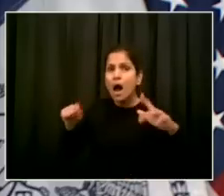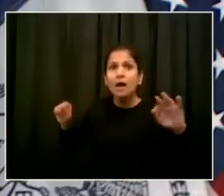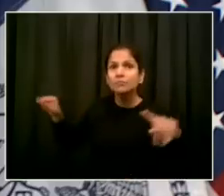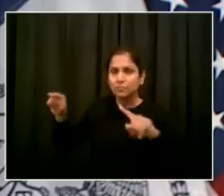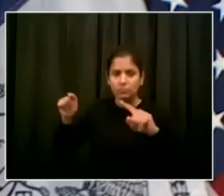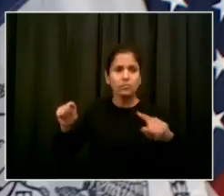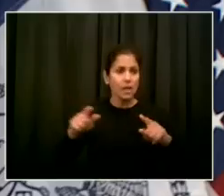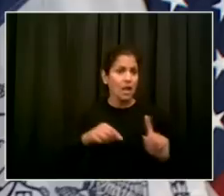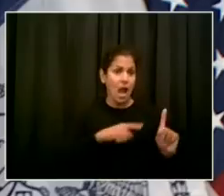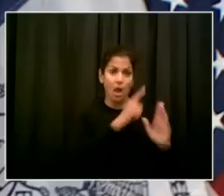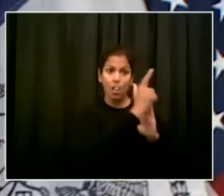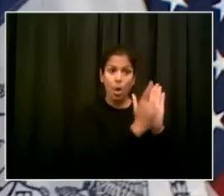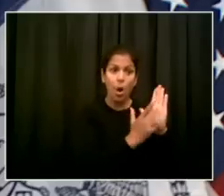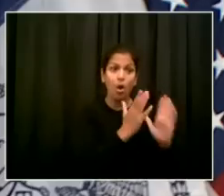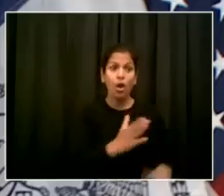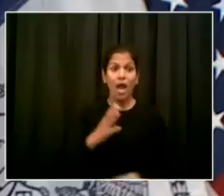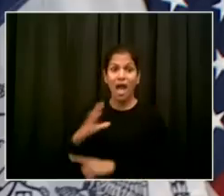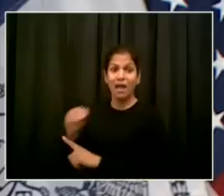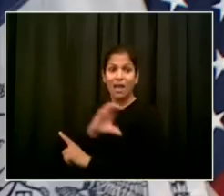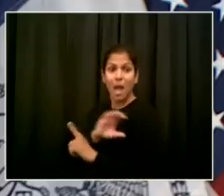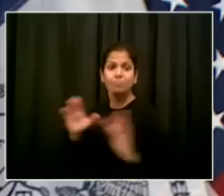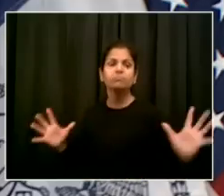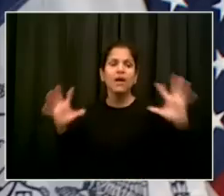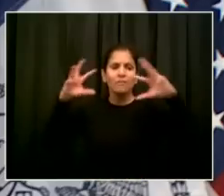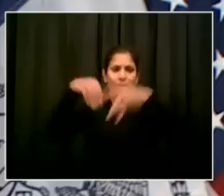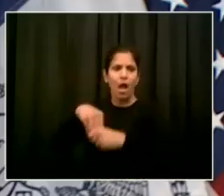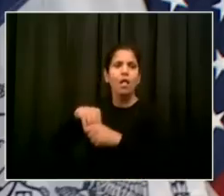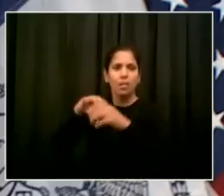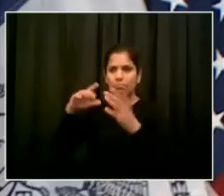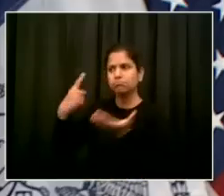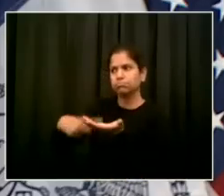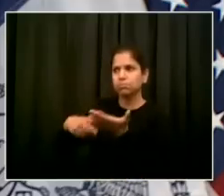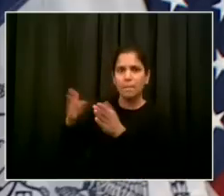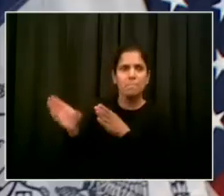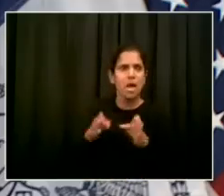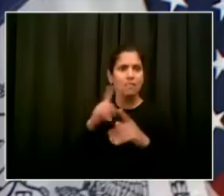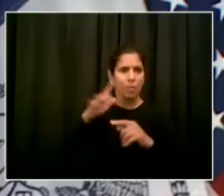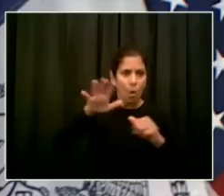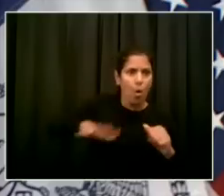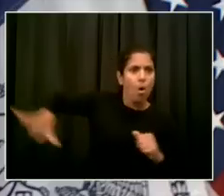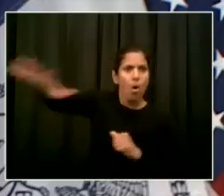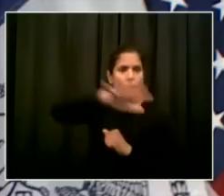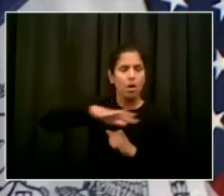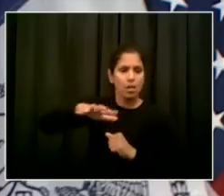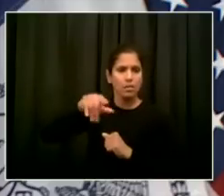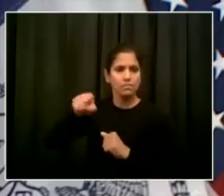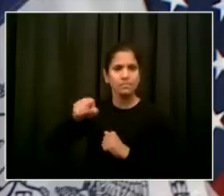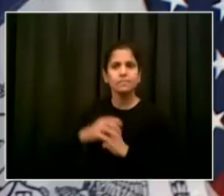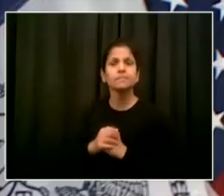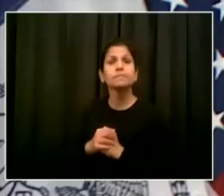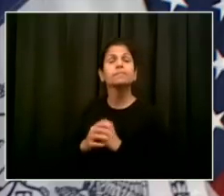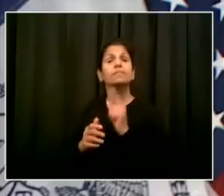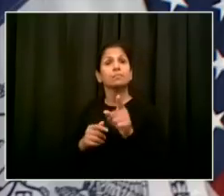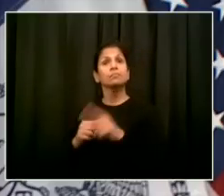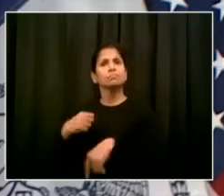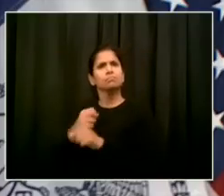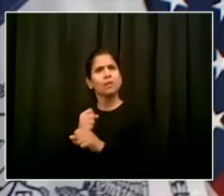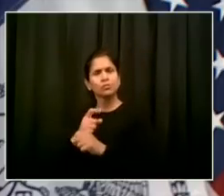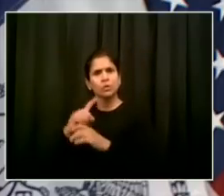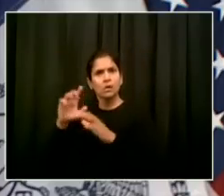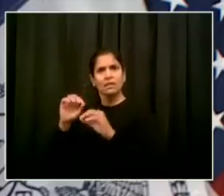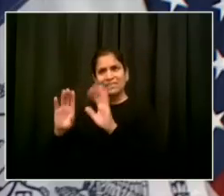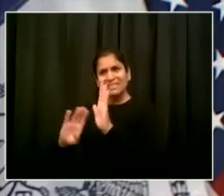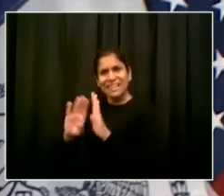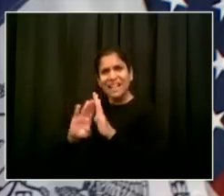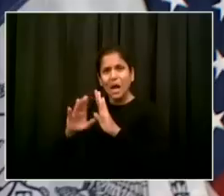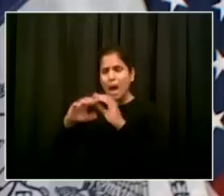afternoon, exactly how things are going to go down. Apply those rules consistently. Let the people see that consistency across any